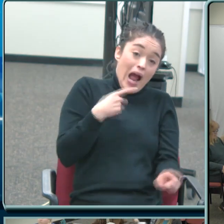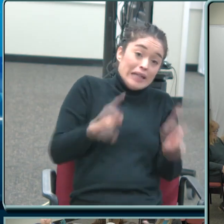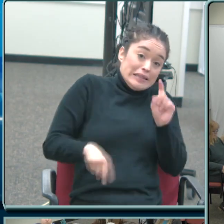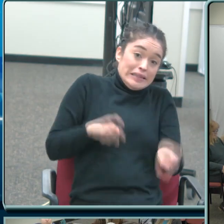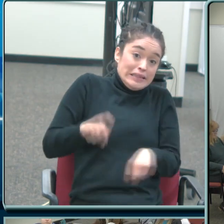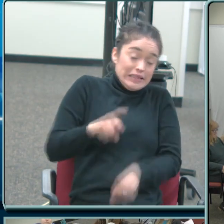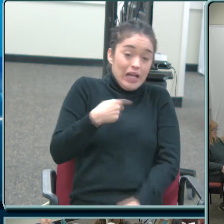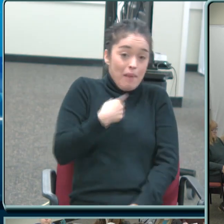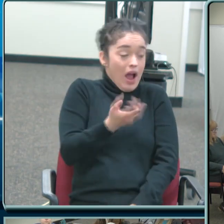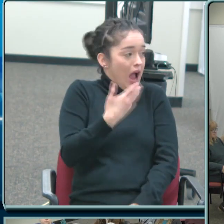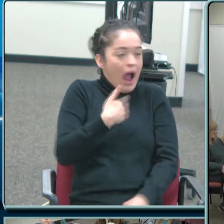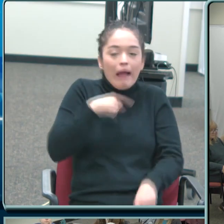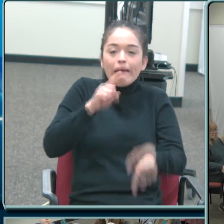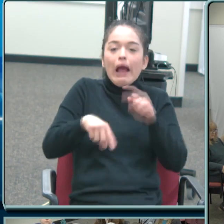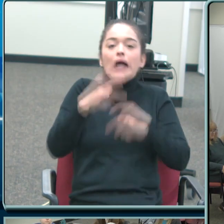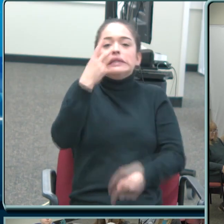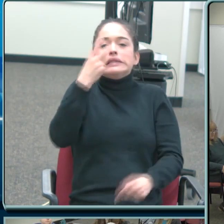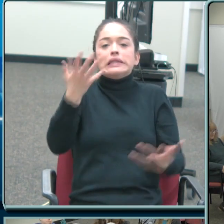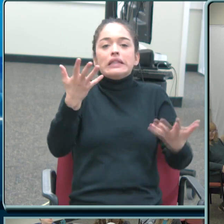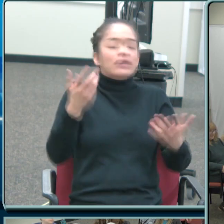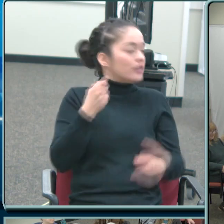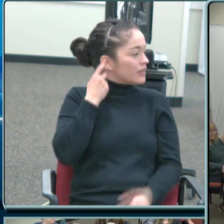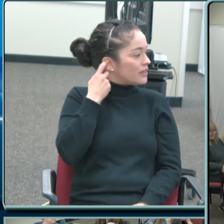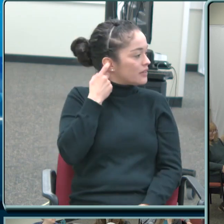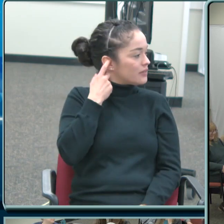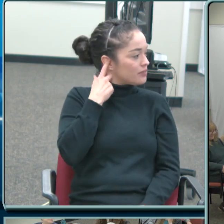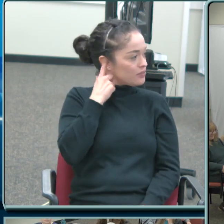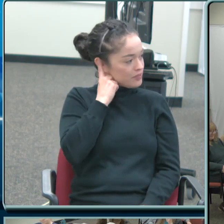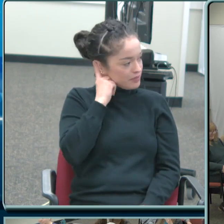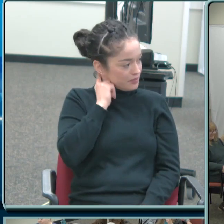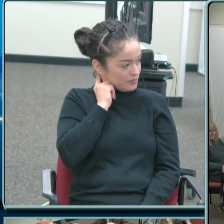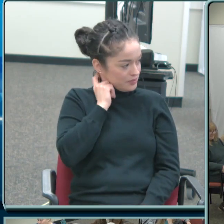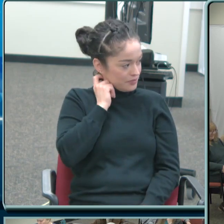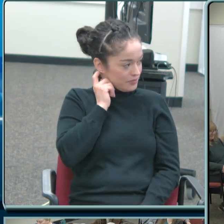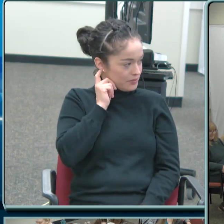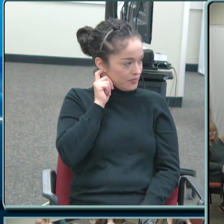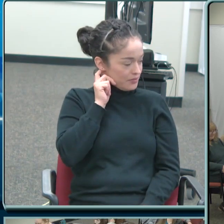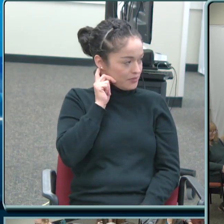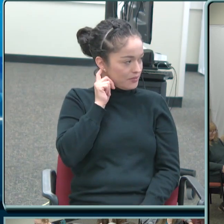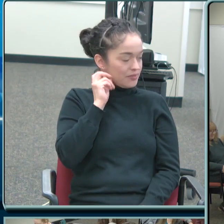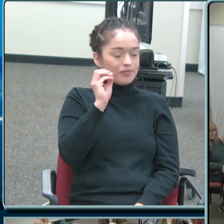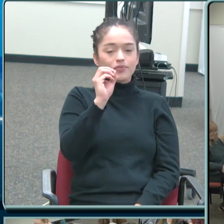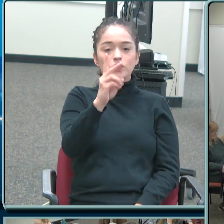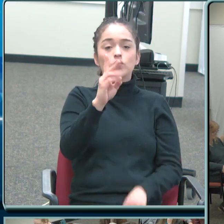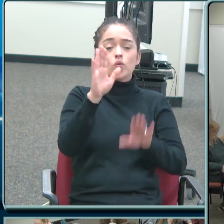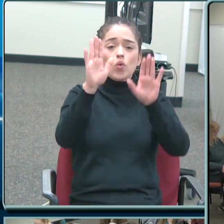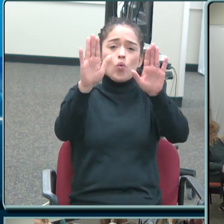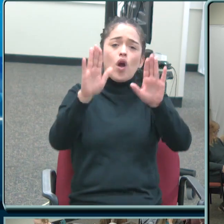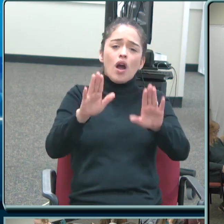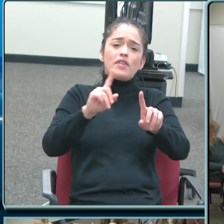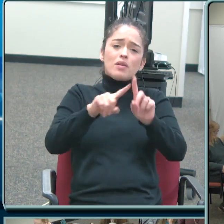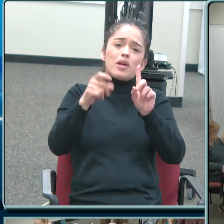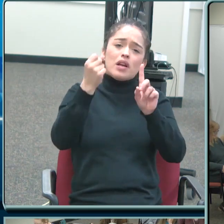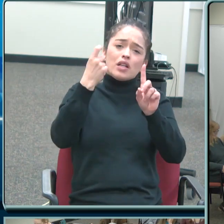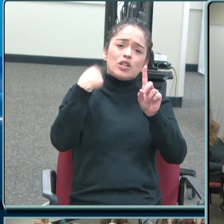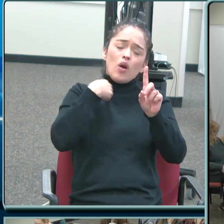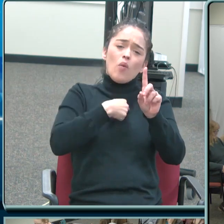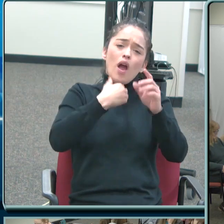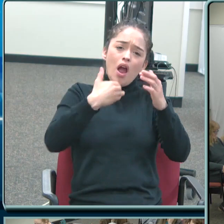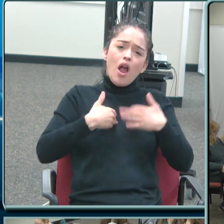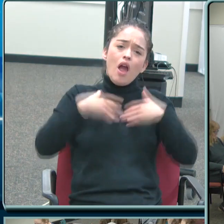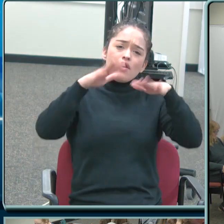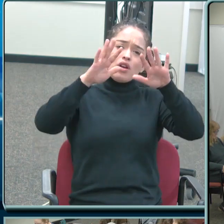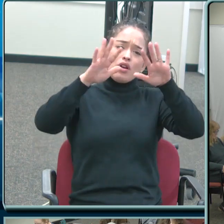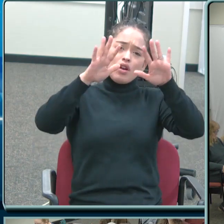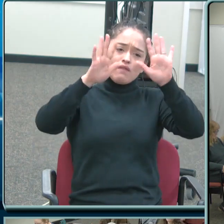I can't see. She's on her way up. Okay, wonderful. But, there's a variety of public